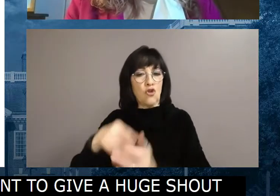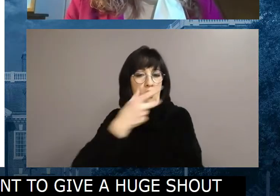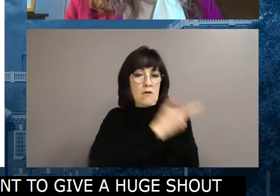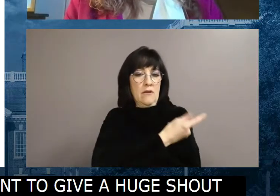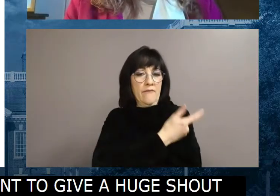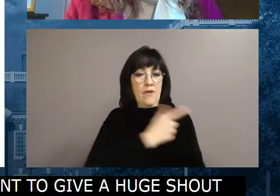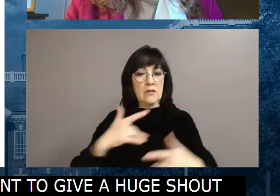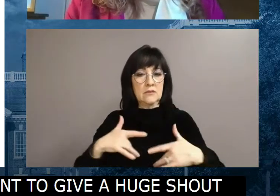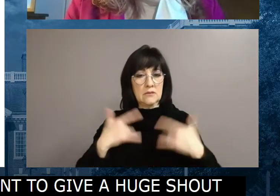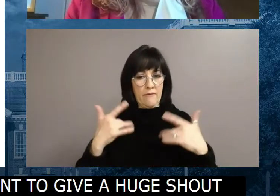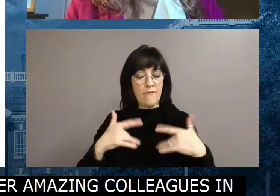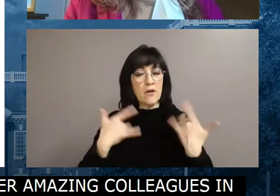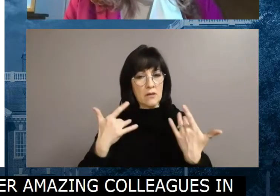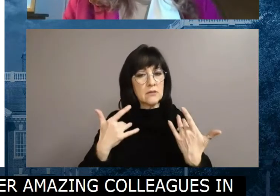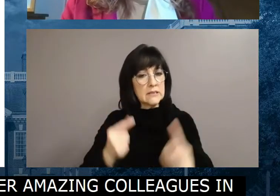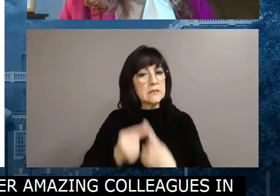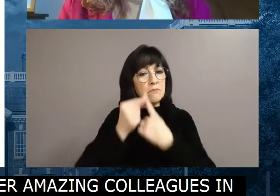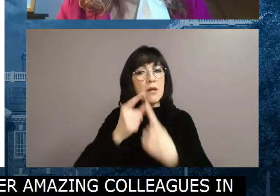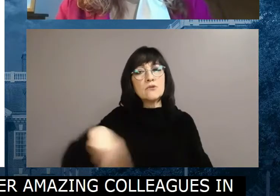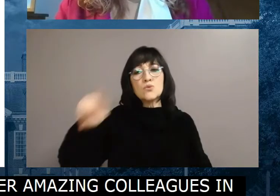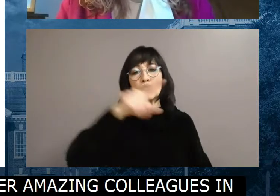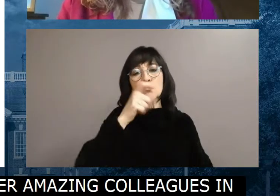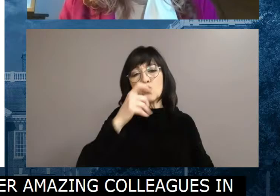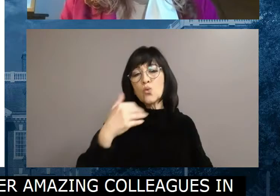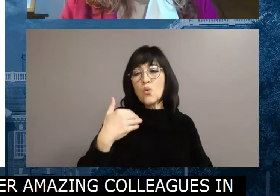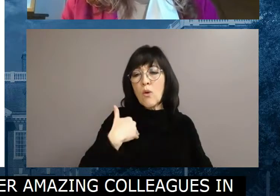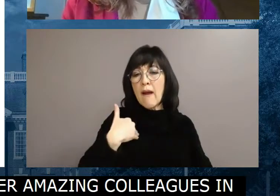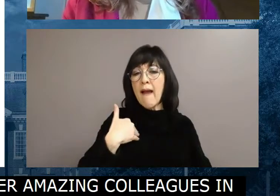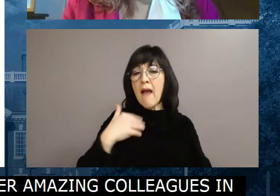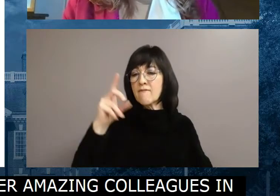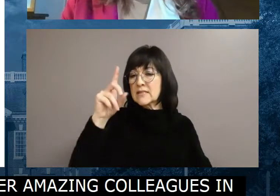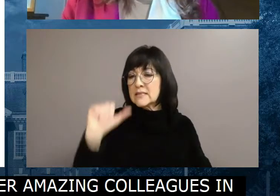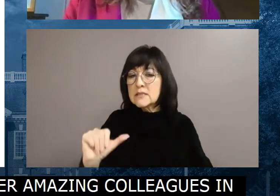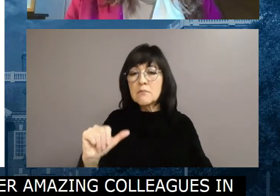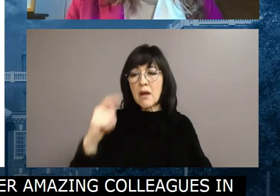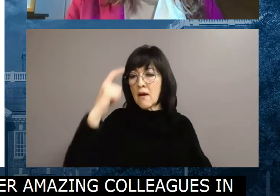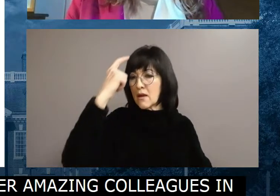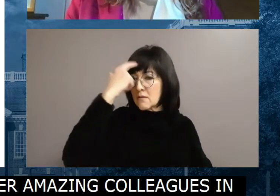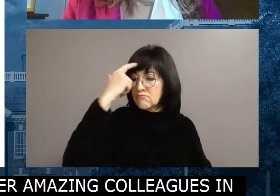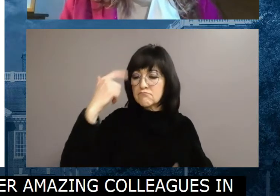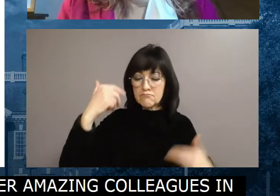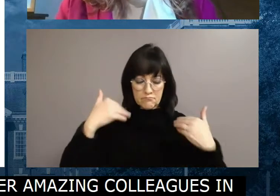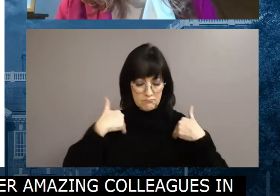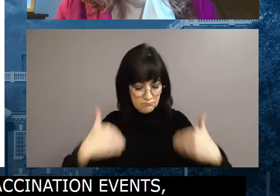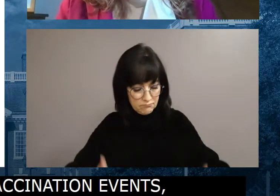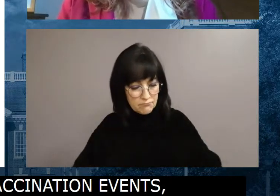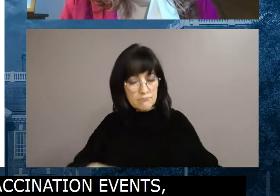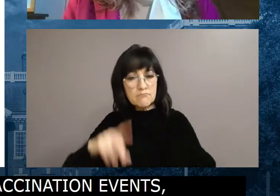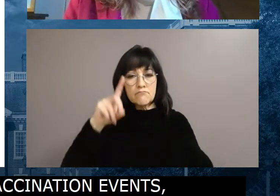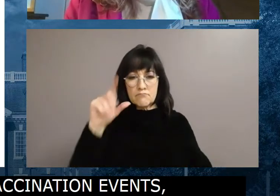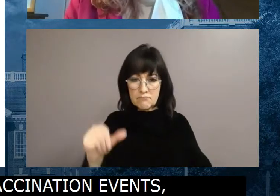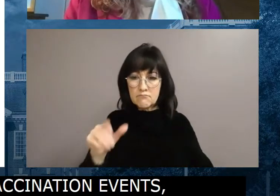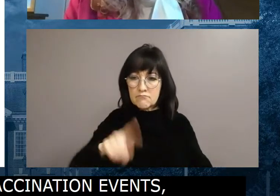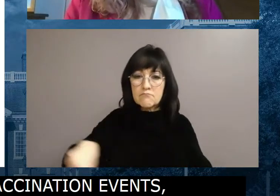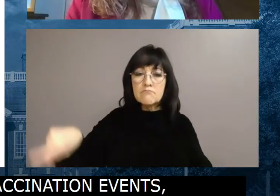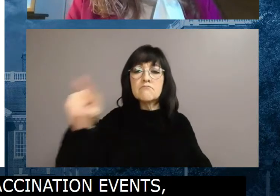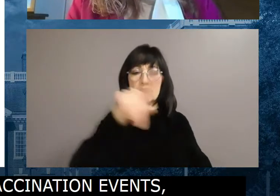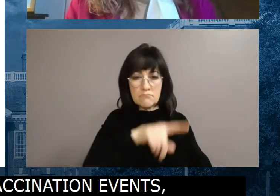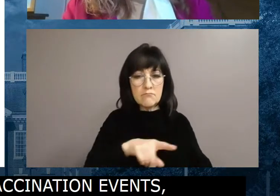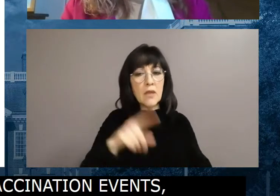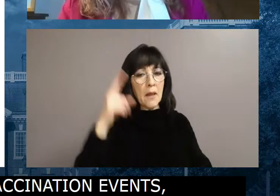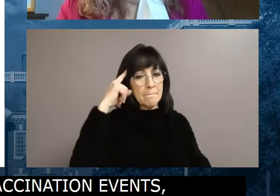especially those with developmental disabilities, but broader groups such as those with severe and persistent mental